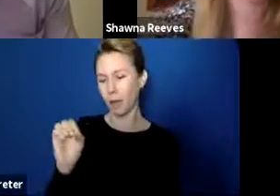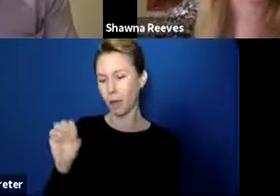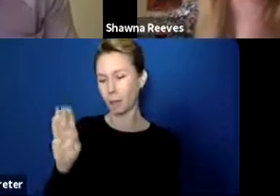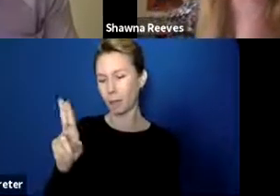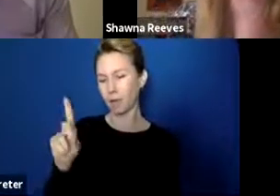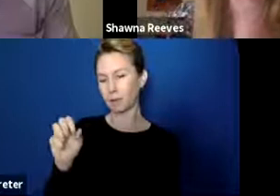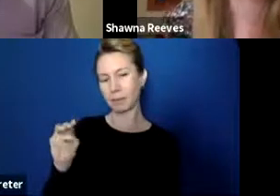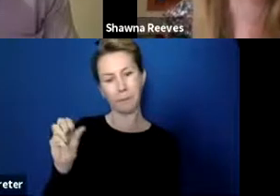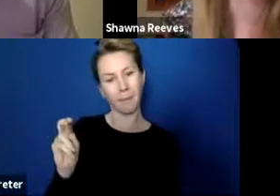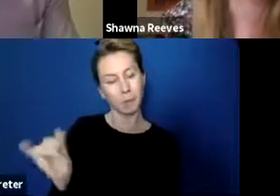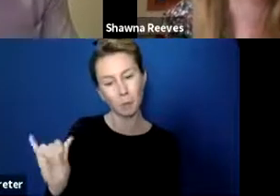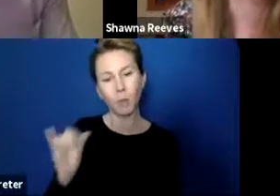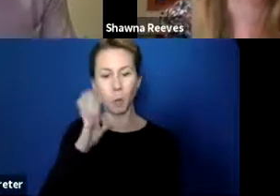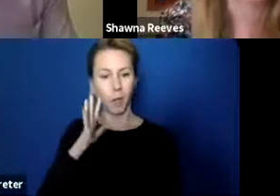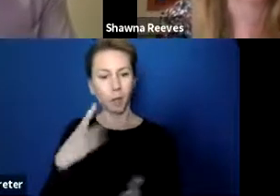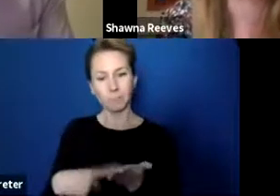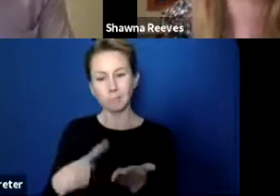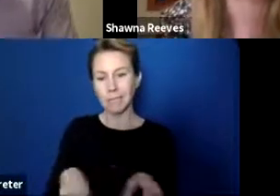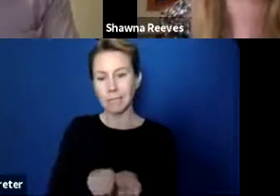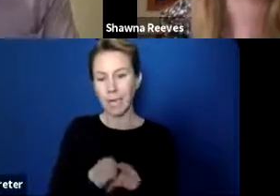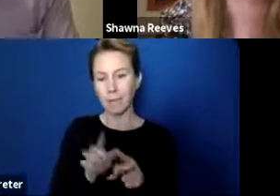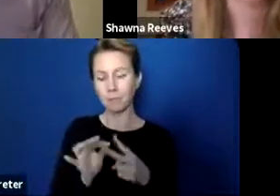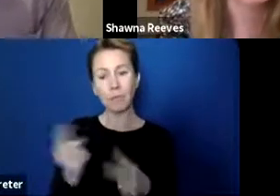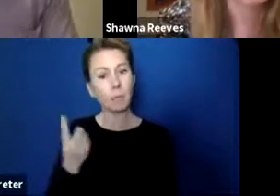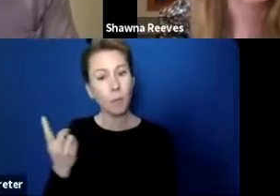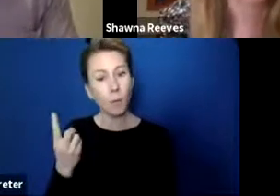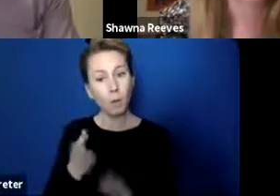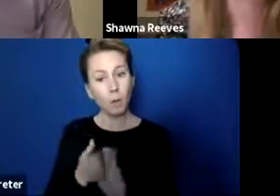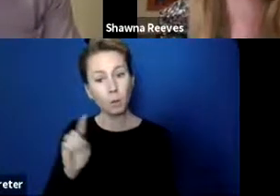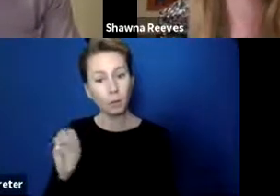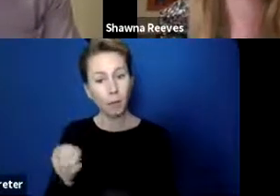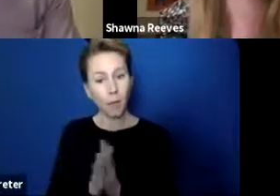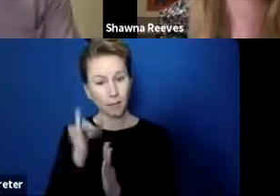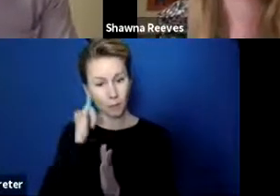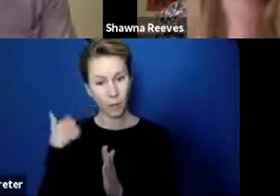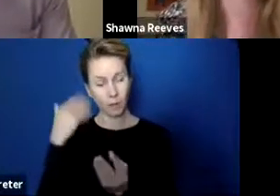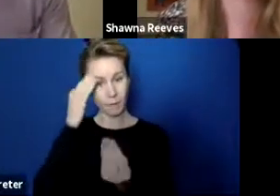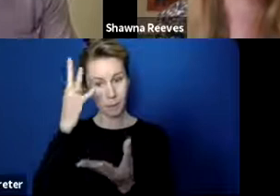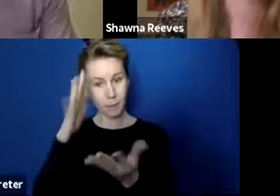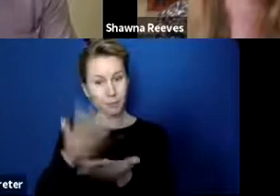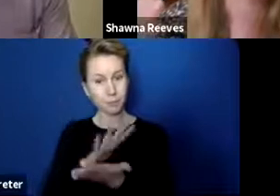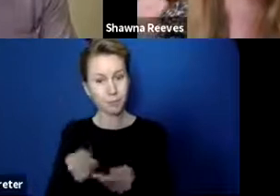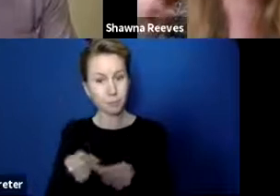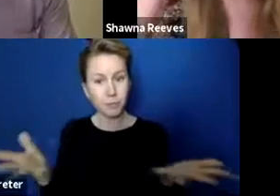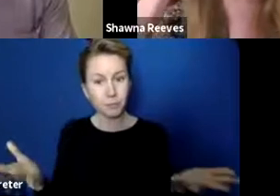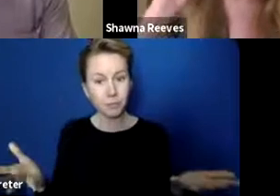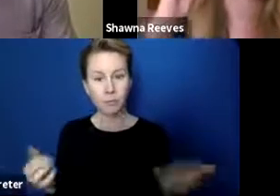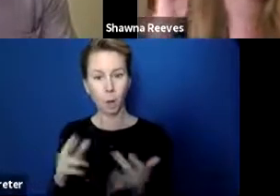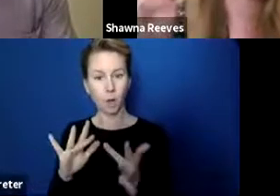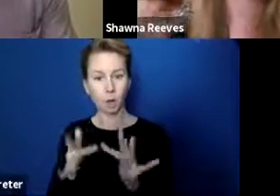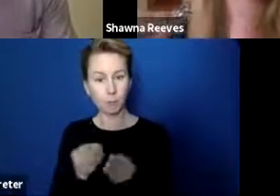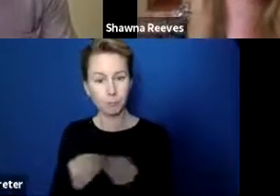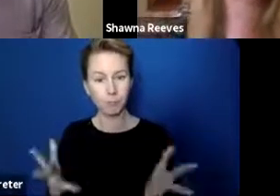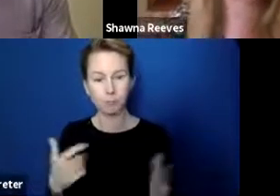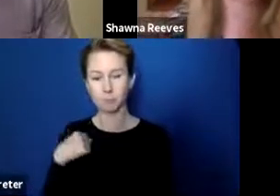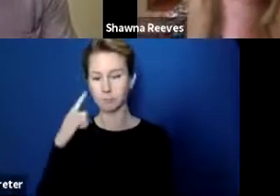Thank you. Now, Benson, we need a question, Shauna. Oh yeah, we need to move on to Nicole, who's also an